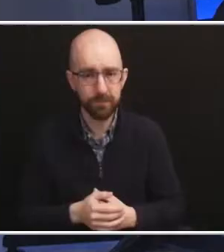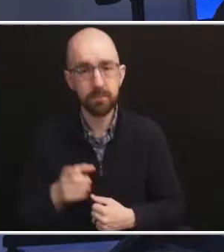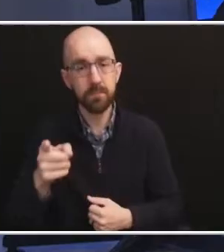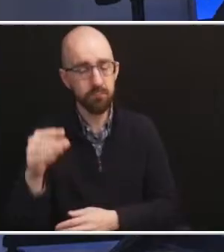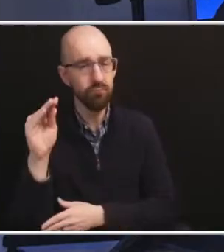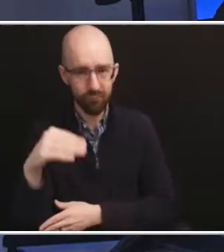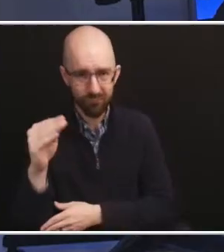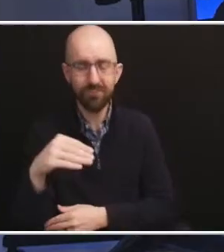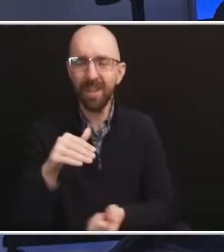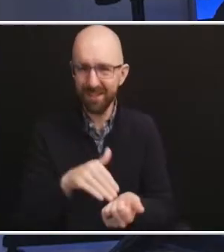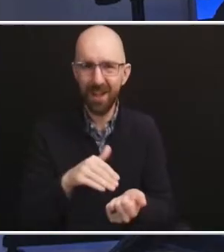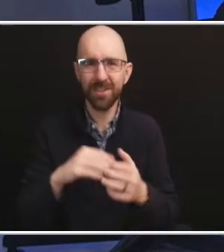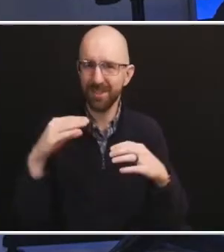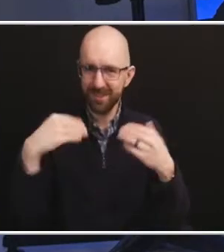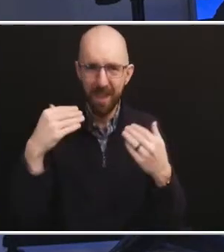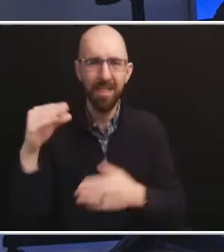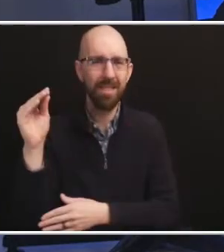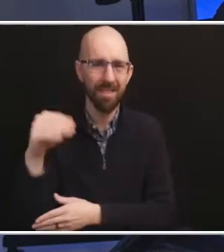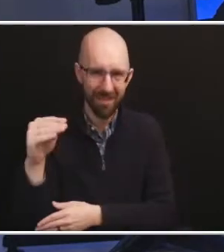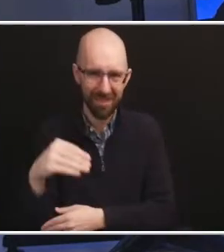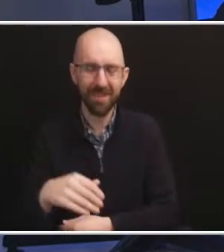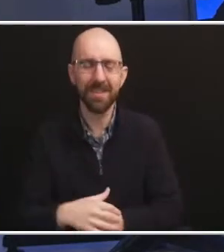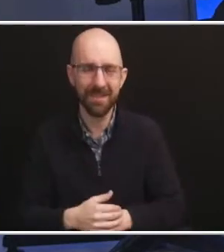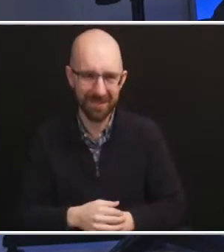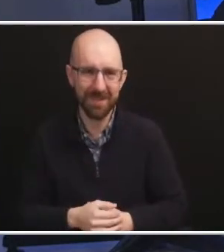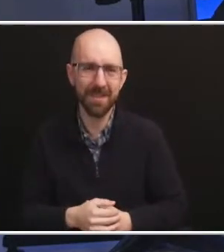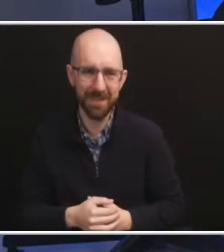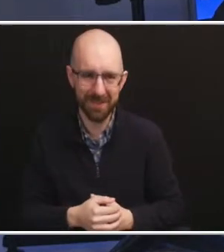smile on his face. Yes. That's got to make you Yes. happy, because